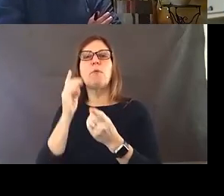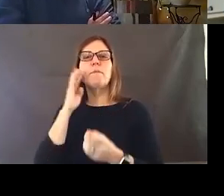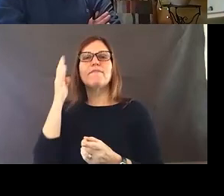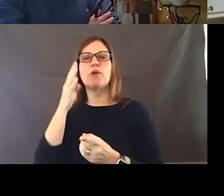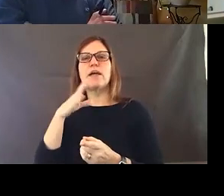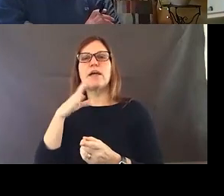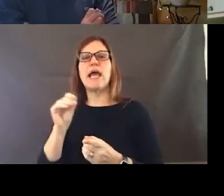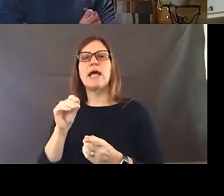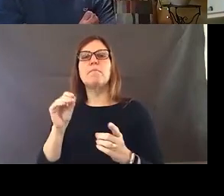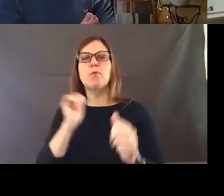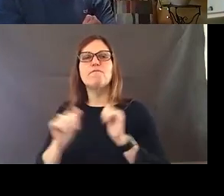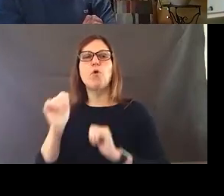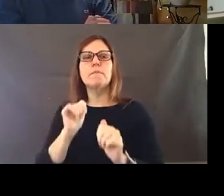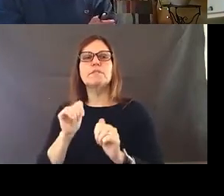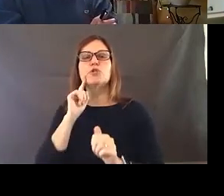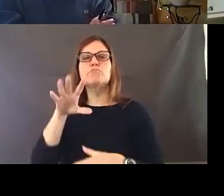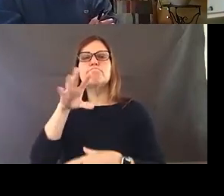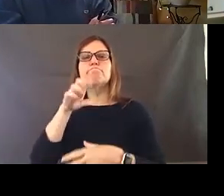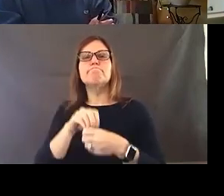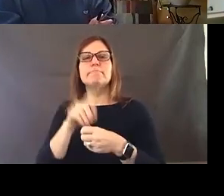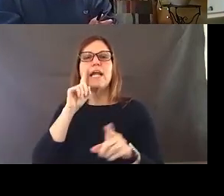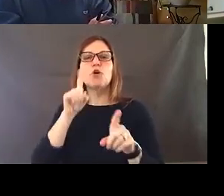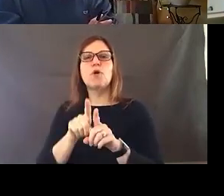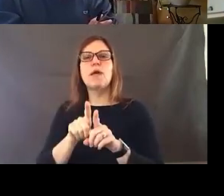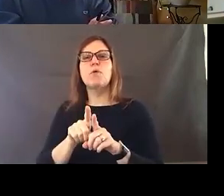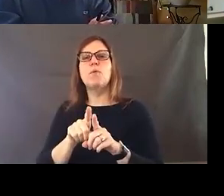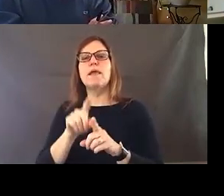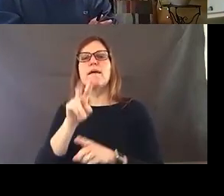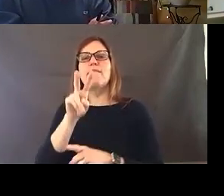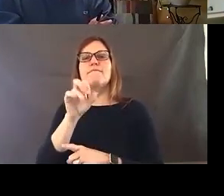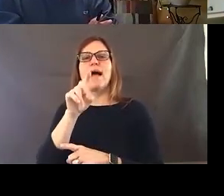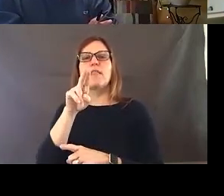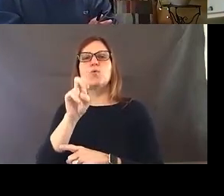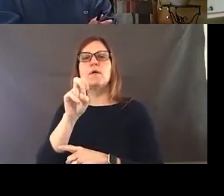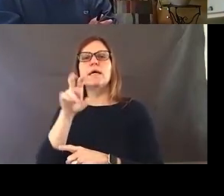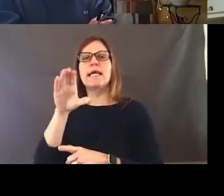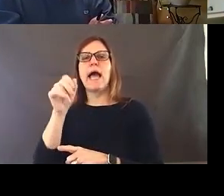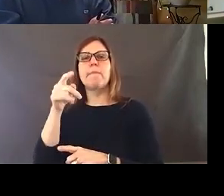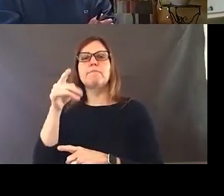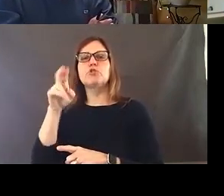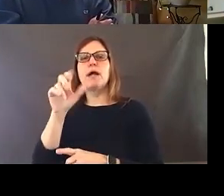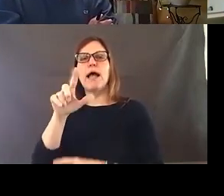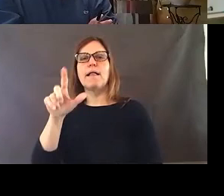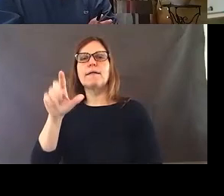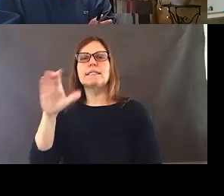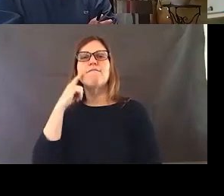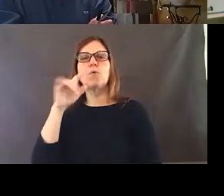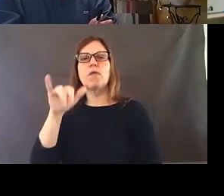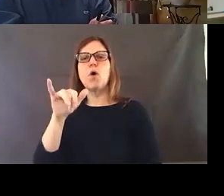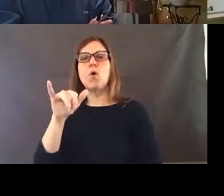into an agreement with Value Capture LLC with the terms of such services.